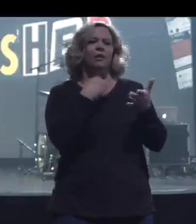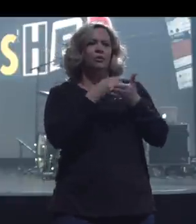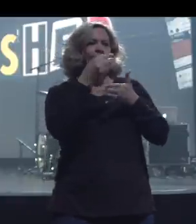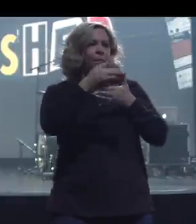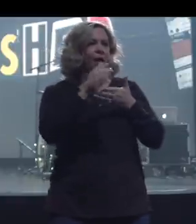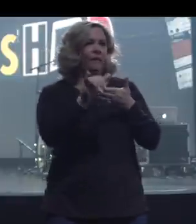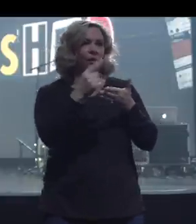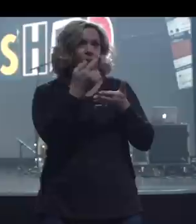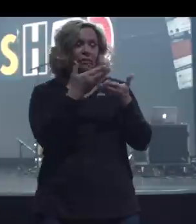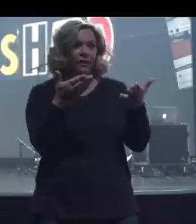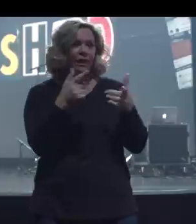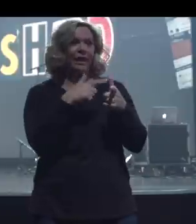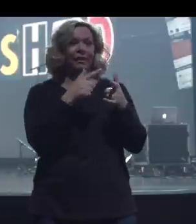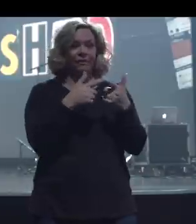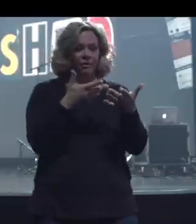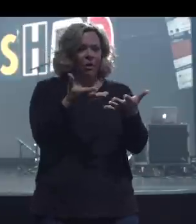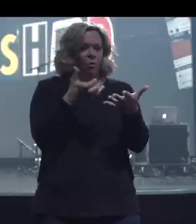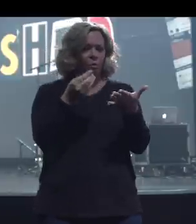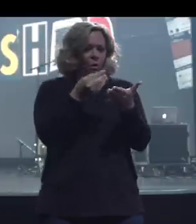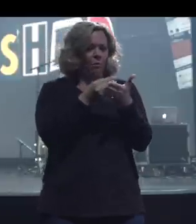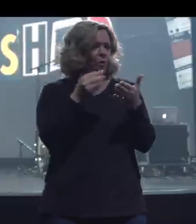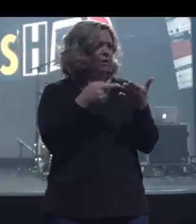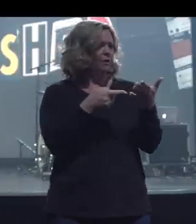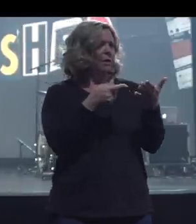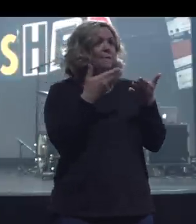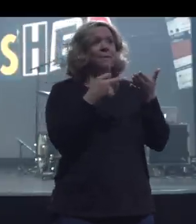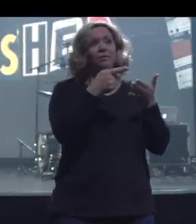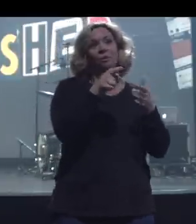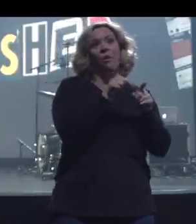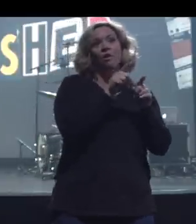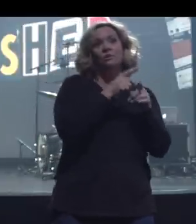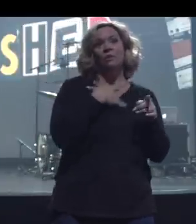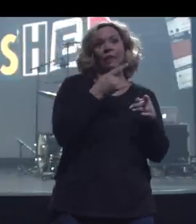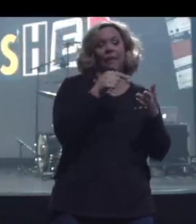this would be really weird. Every time you purchase something, they said, well, you might also like.